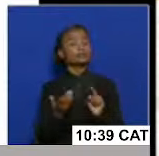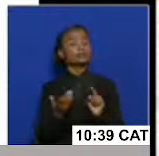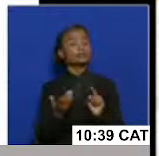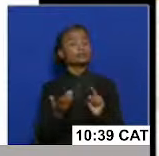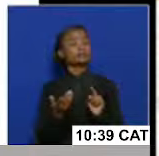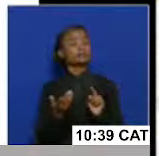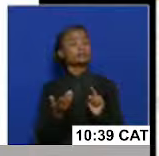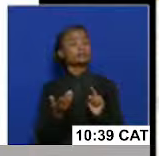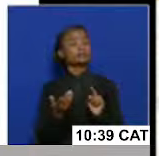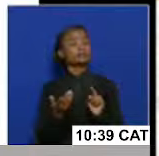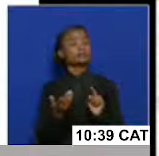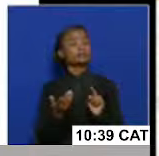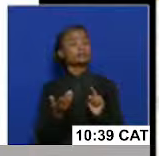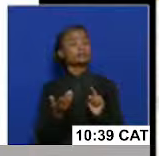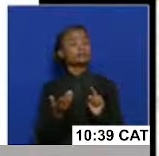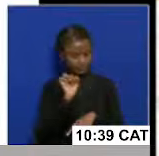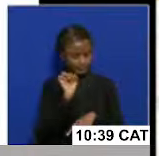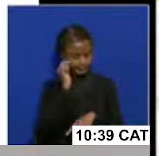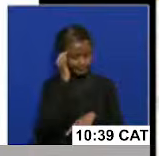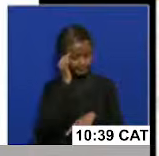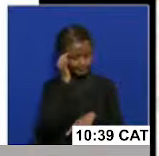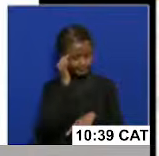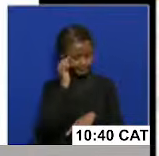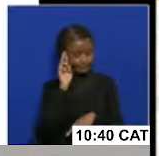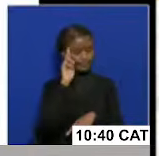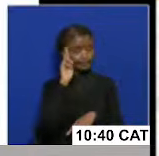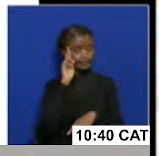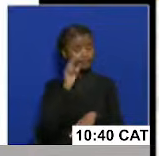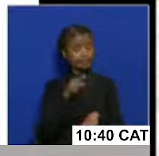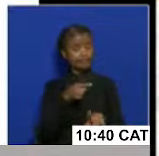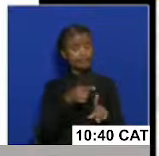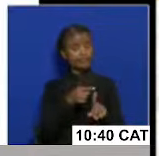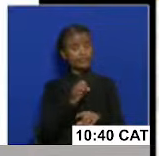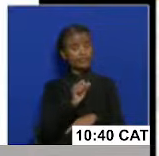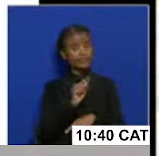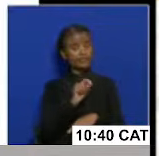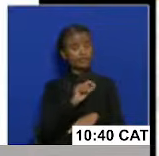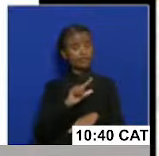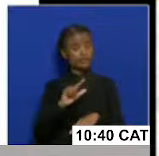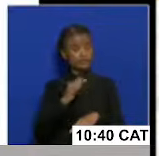Officer Stolz knowledgeable about the stones? Did she know much about the stones?